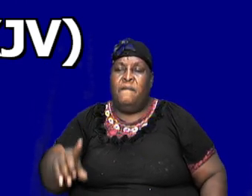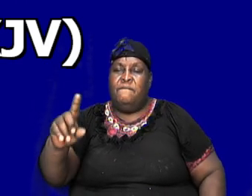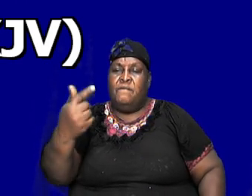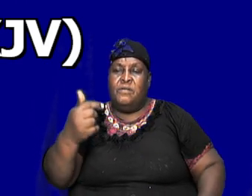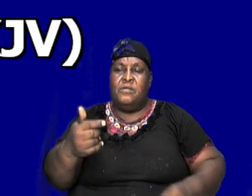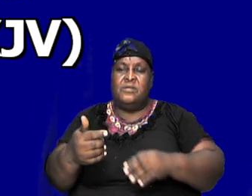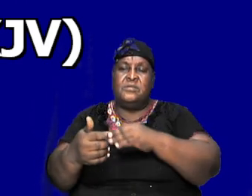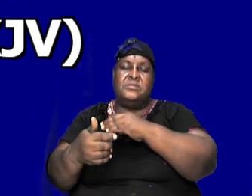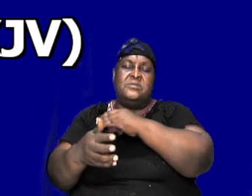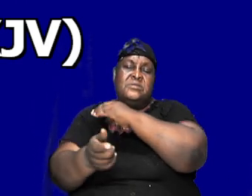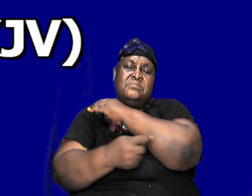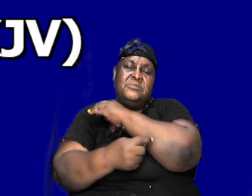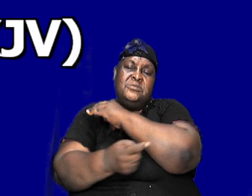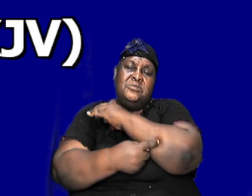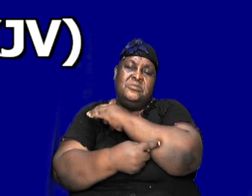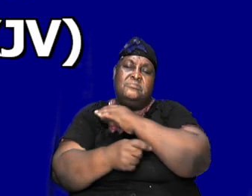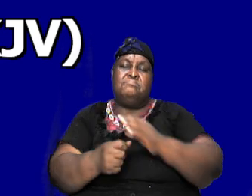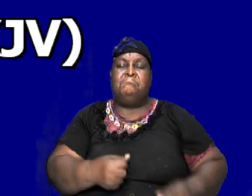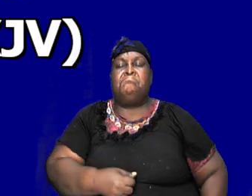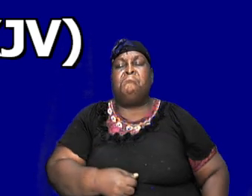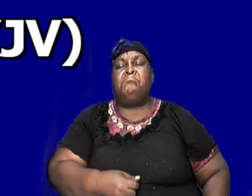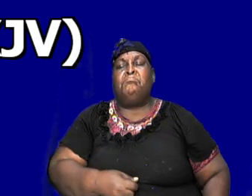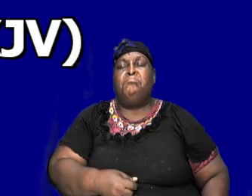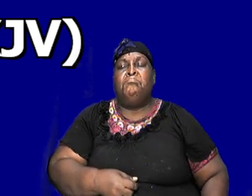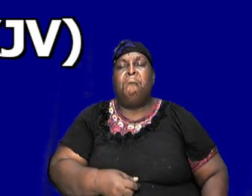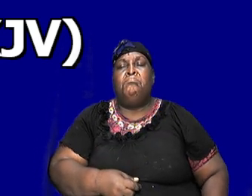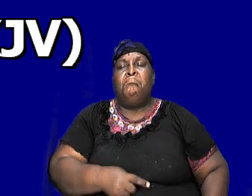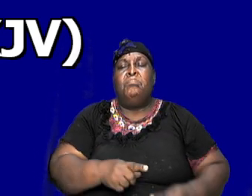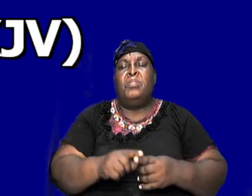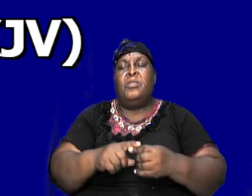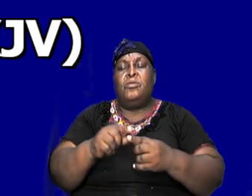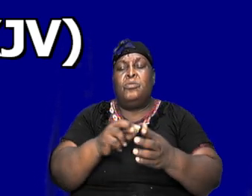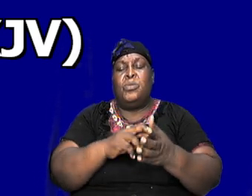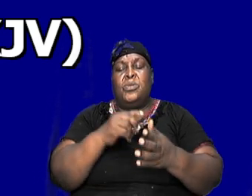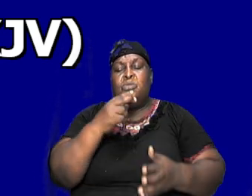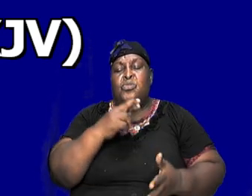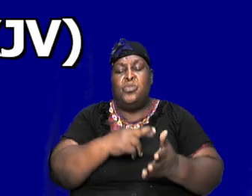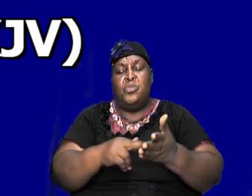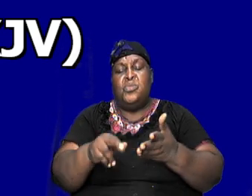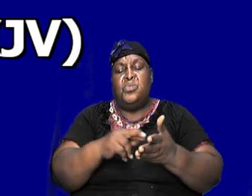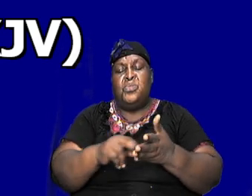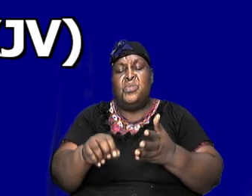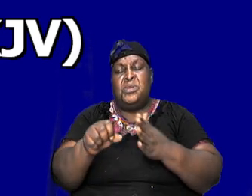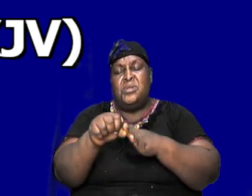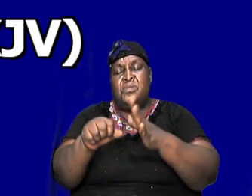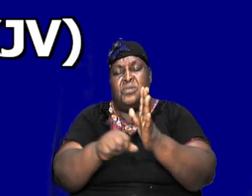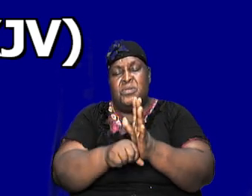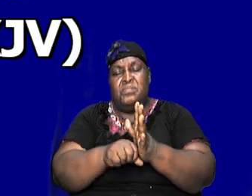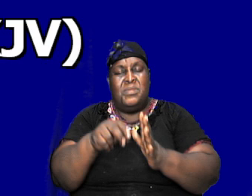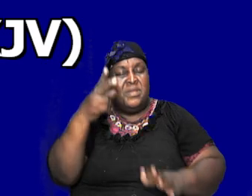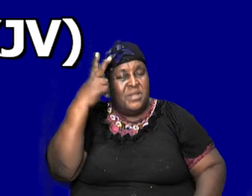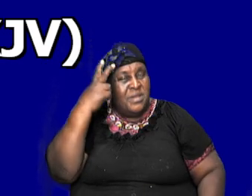the first thing is that, no, if you read, when you read the scripture, you'll find